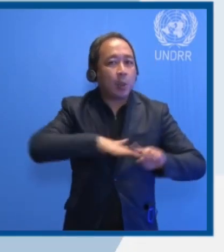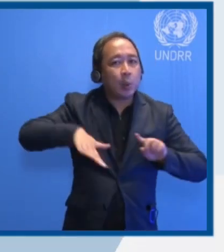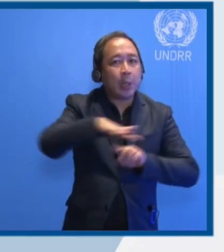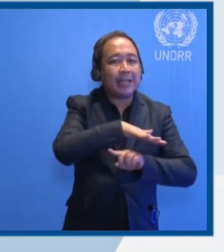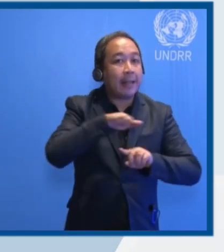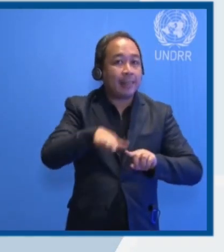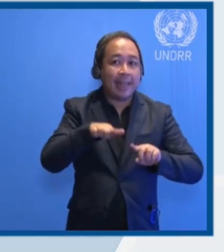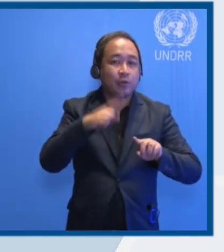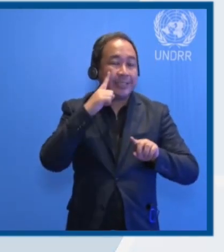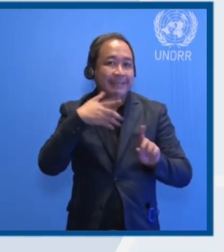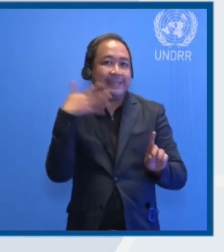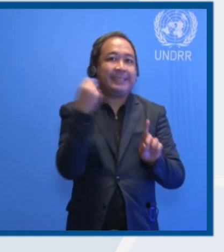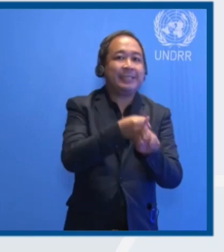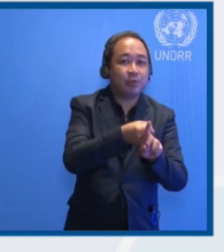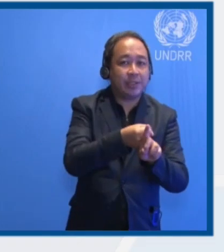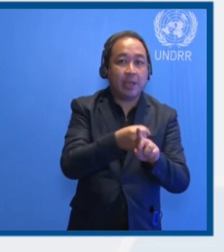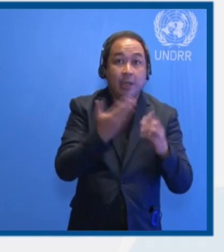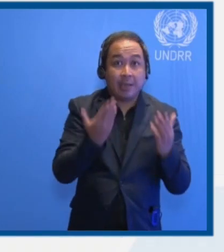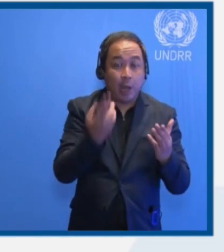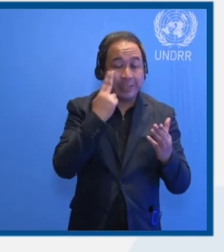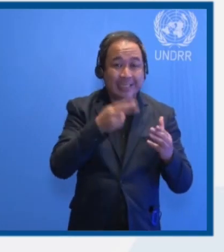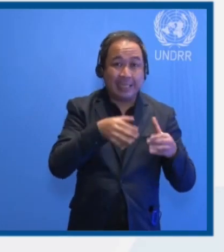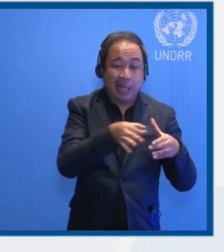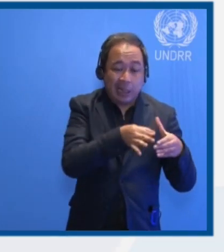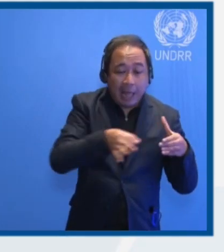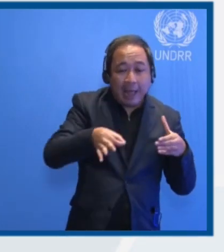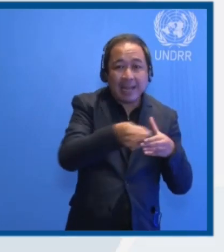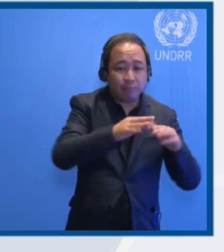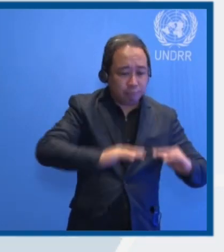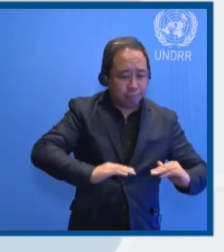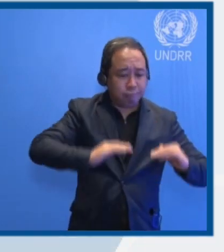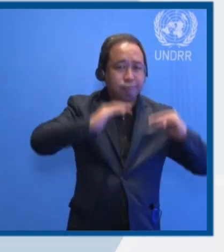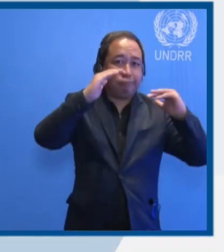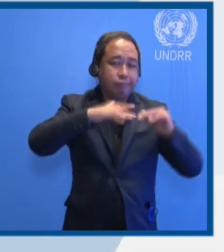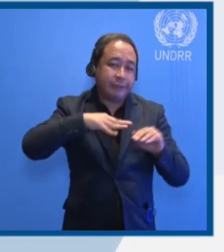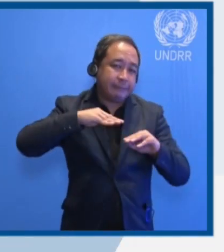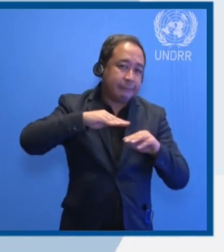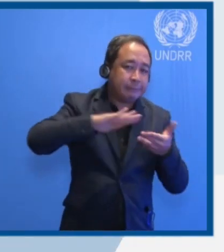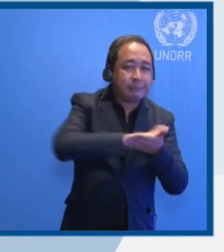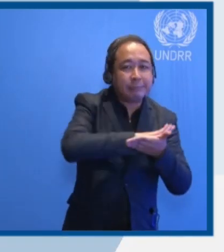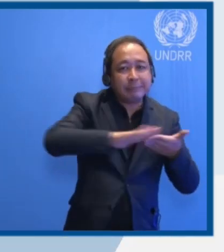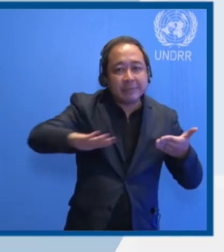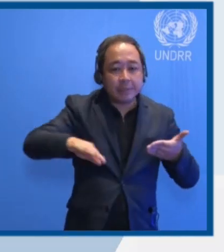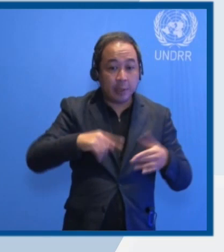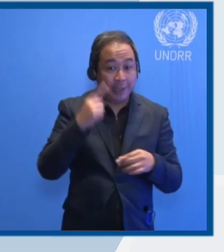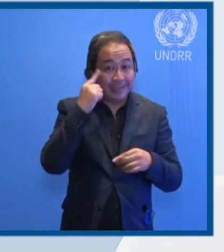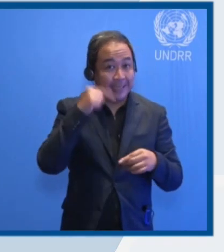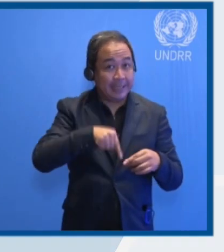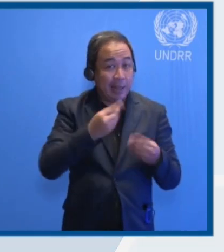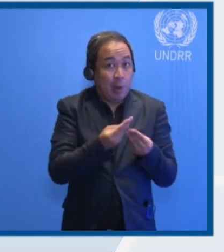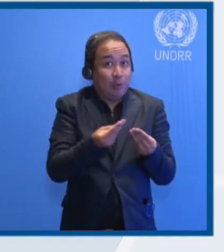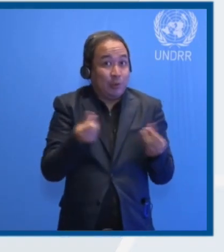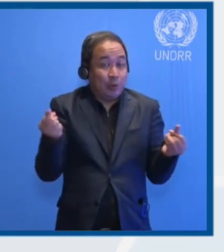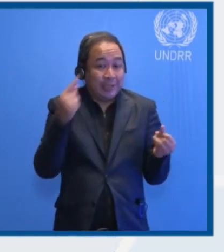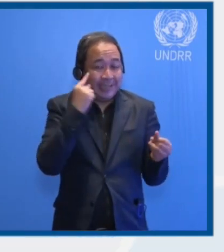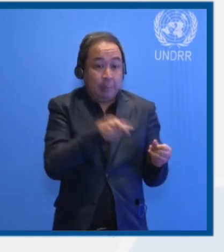rather drowning in the Mediterranean. Who is looking at this as a solution? Is it just seen by some people like